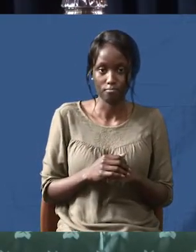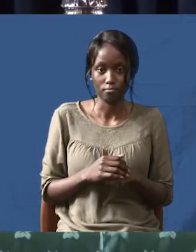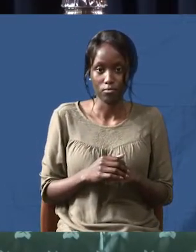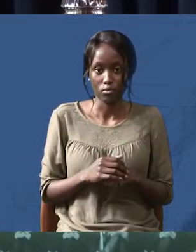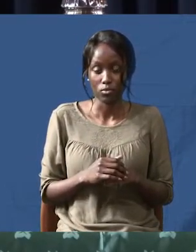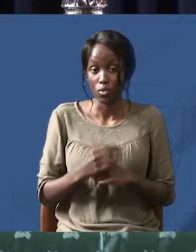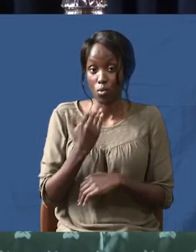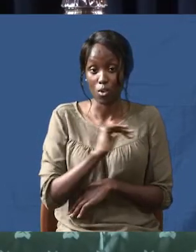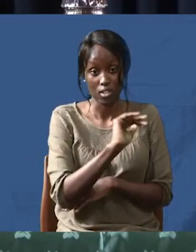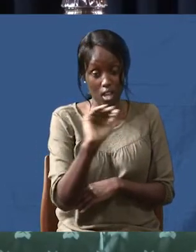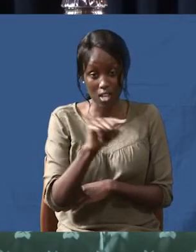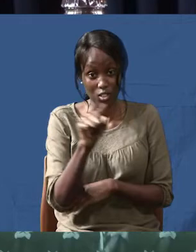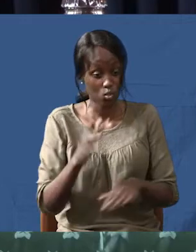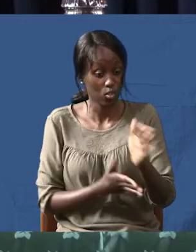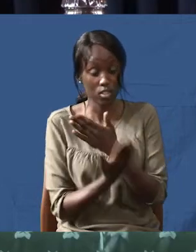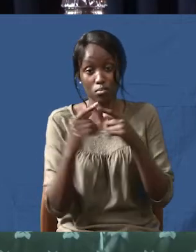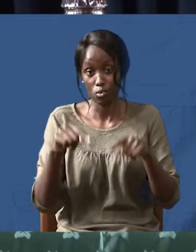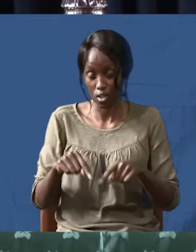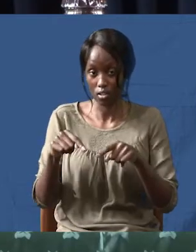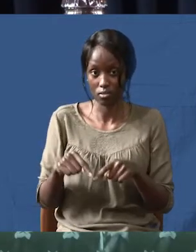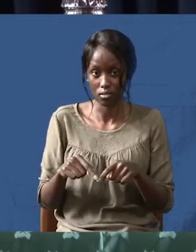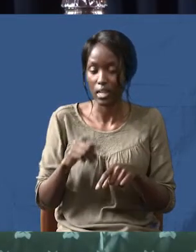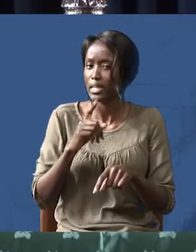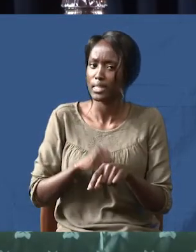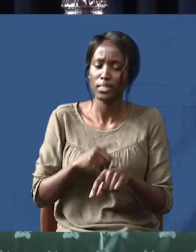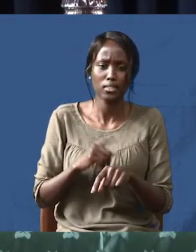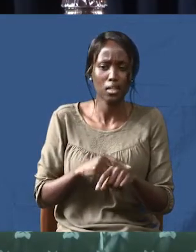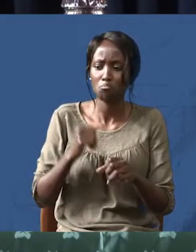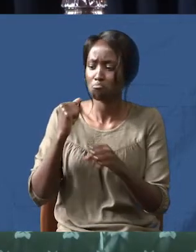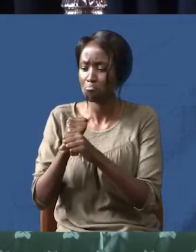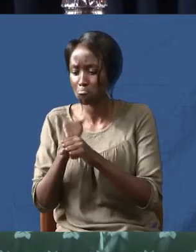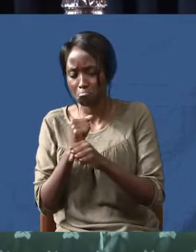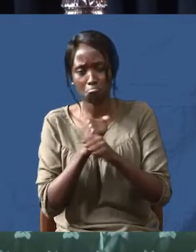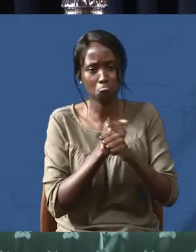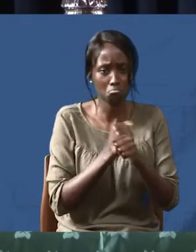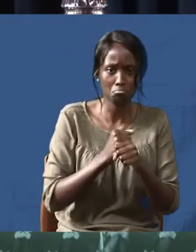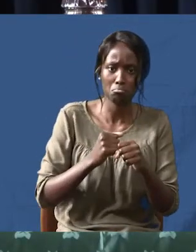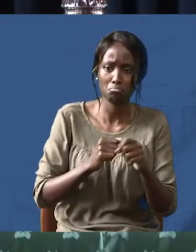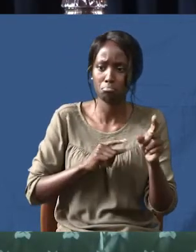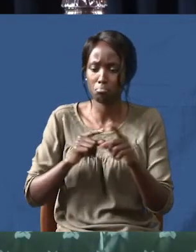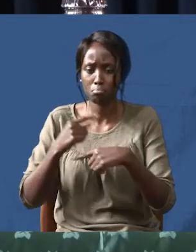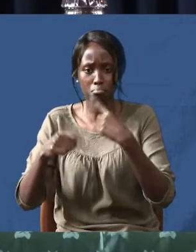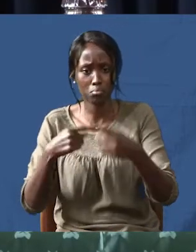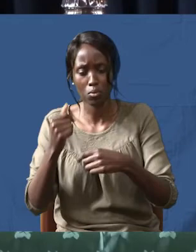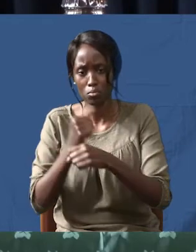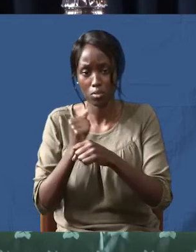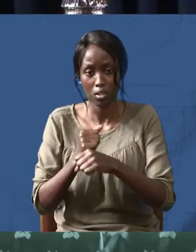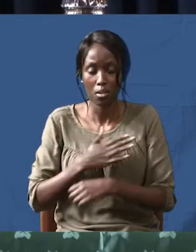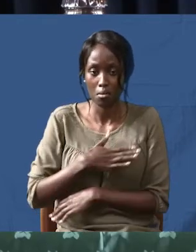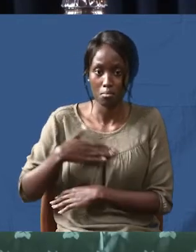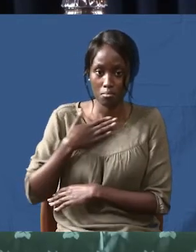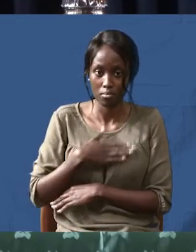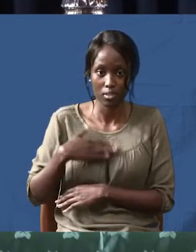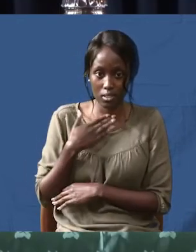So I call upon you this morning, even as you go about your business today, please be